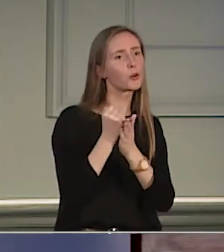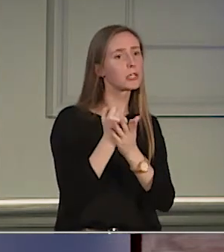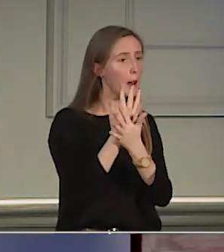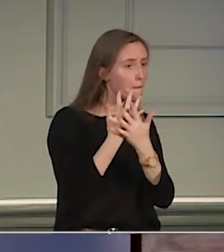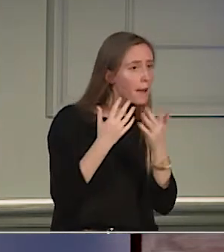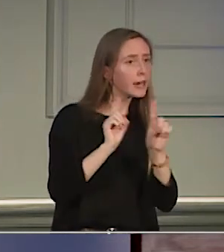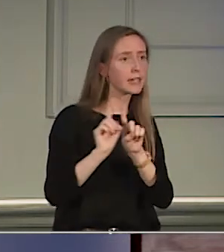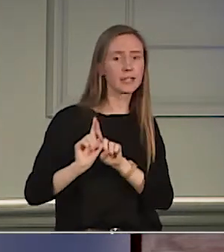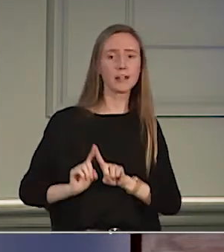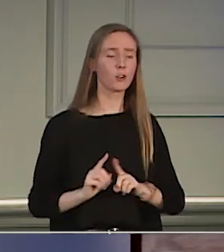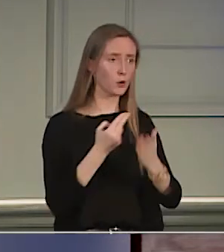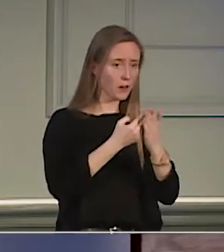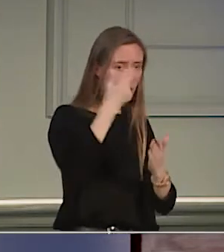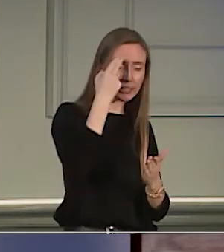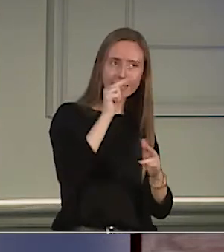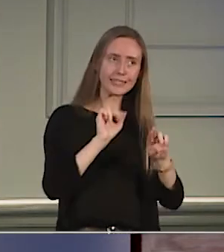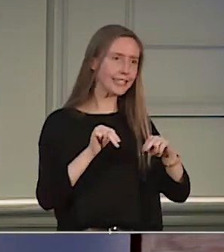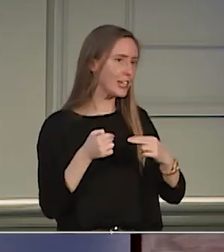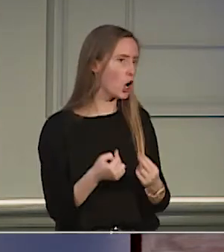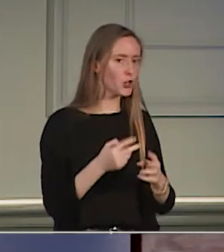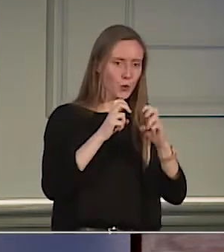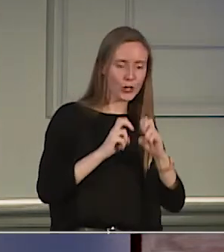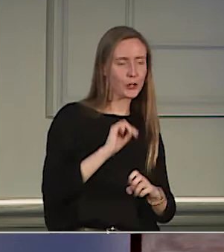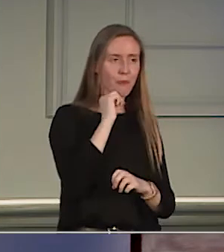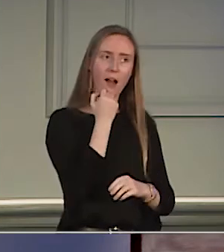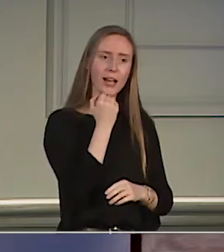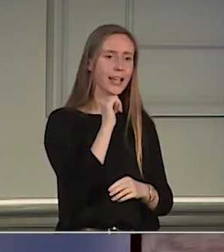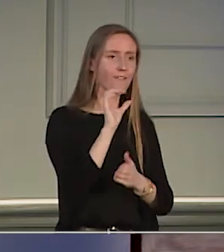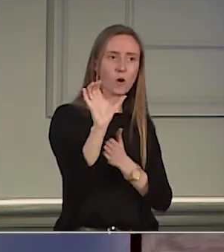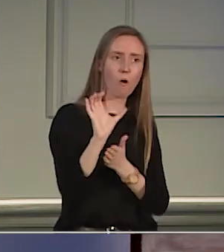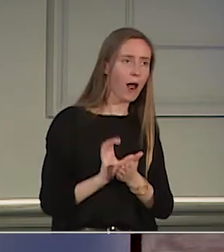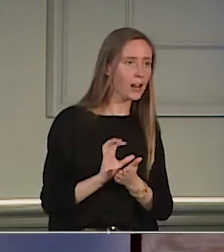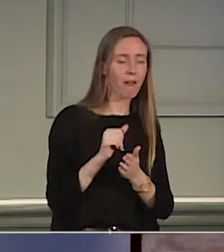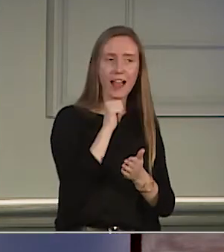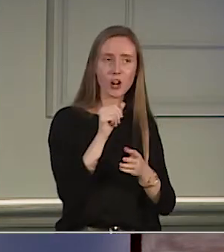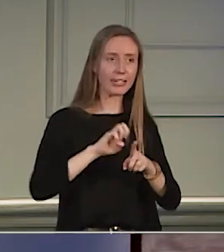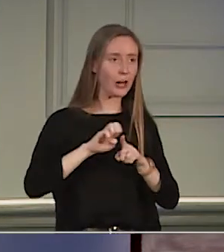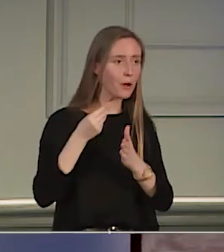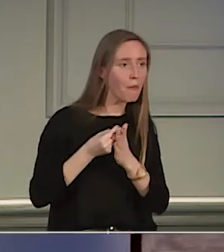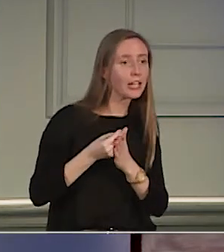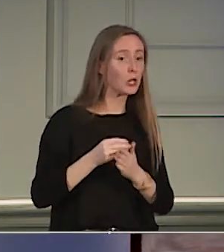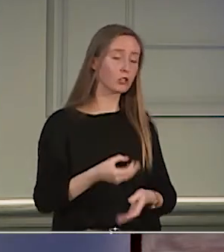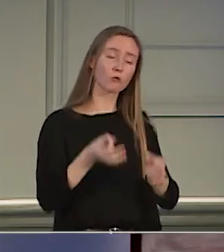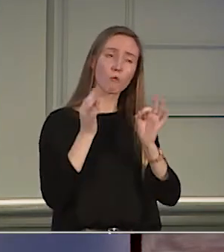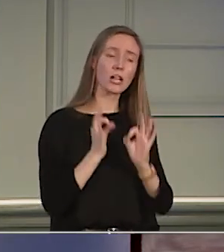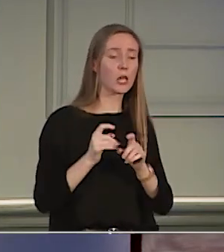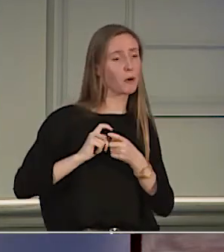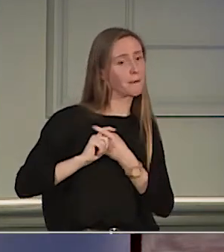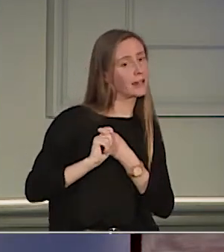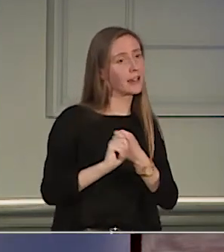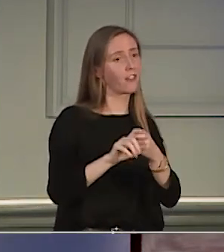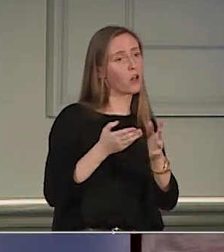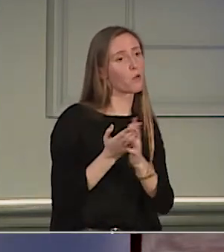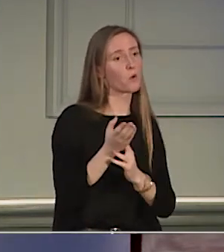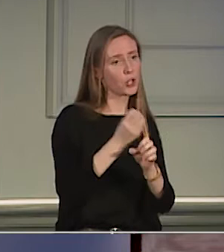of resources being constrained. So it's something that we really feel is an important aspect to maintain in our degrees. And clearly as well, many